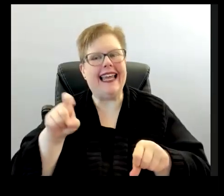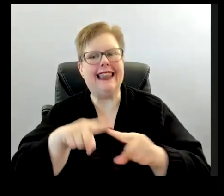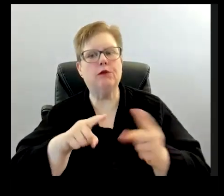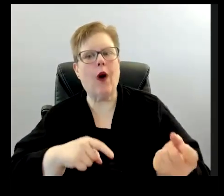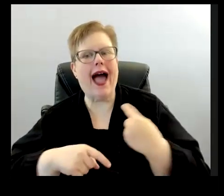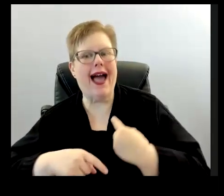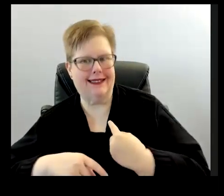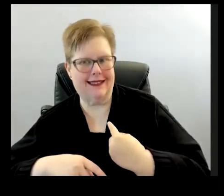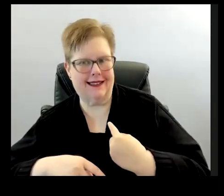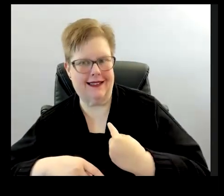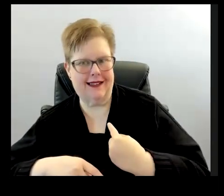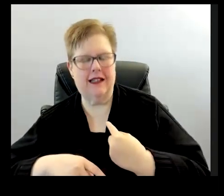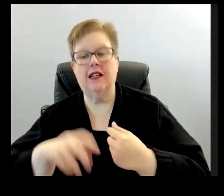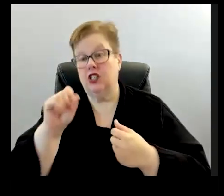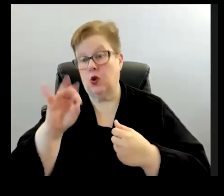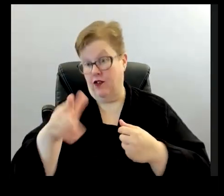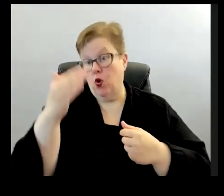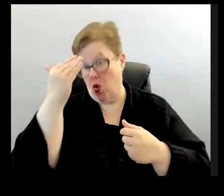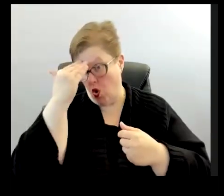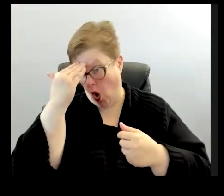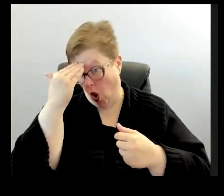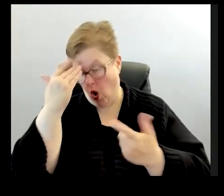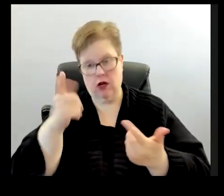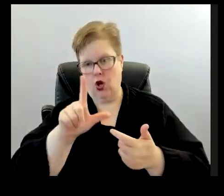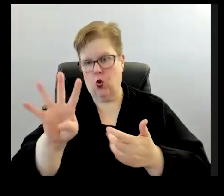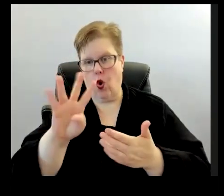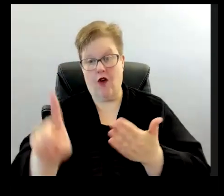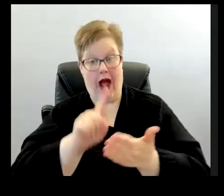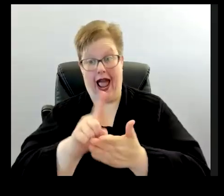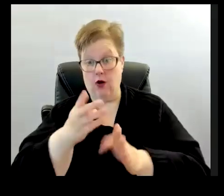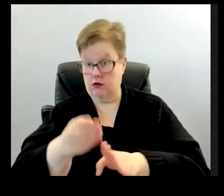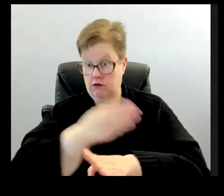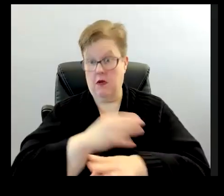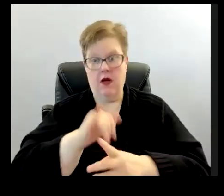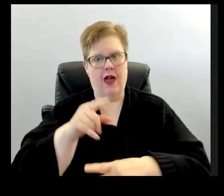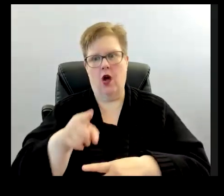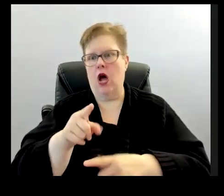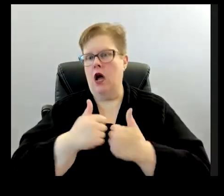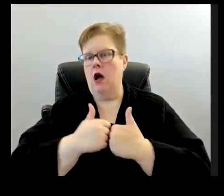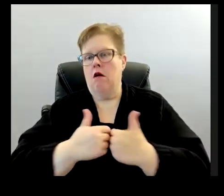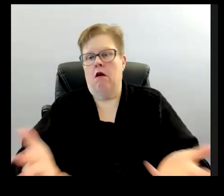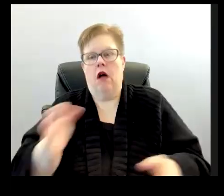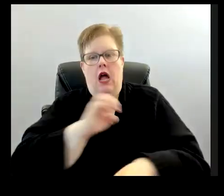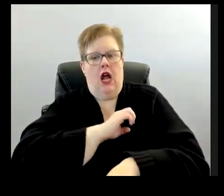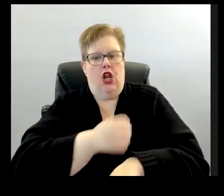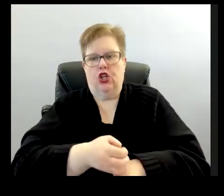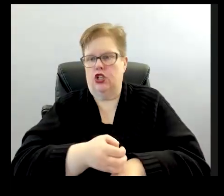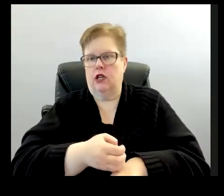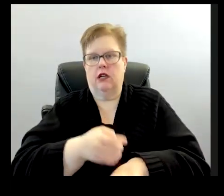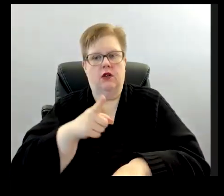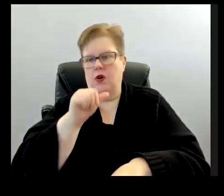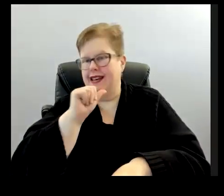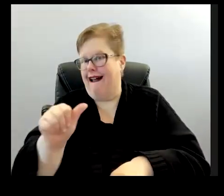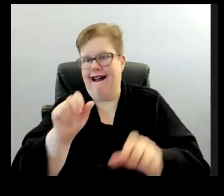ask me. So if you know 24 hours in advance that you are low on energy and as it stands, you are